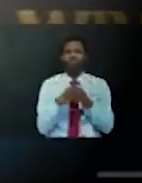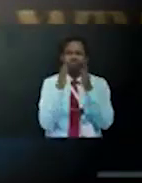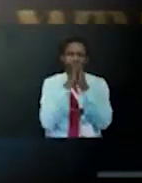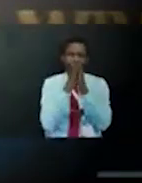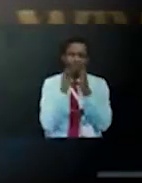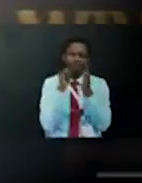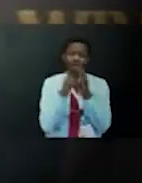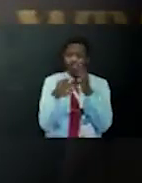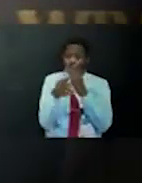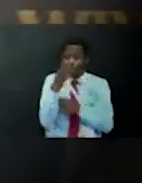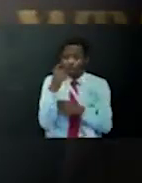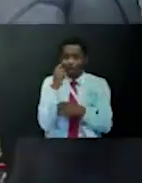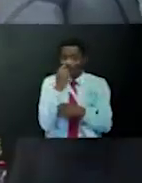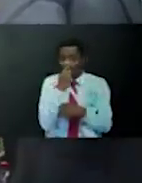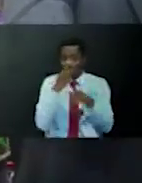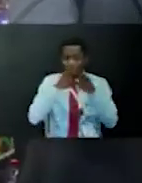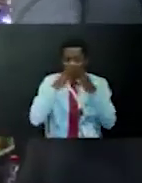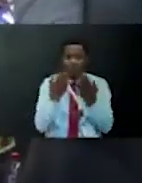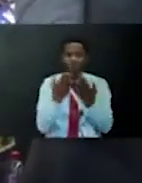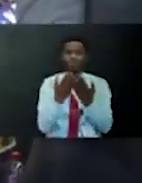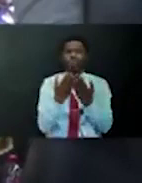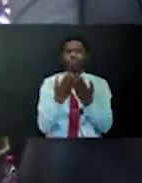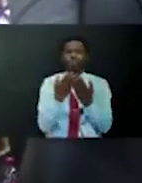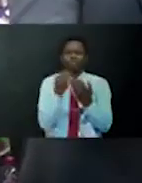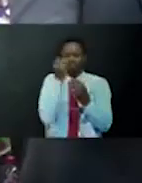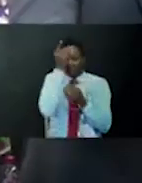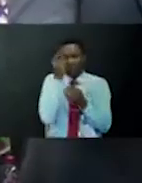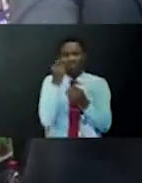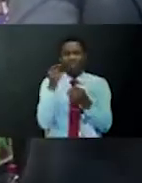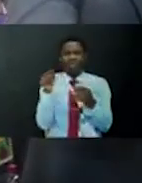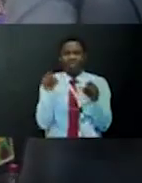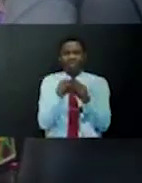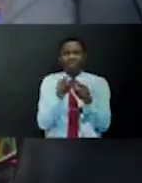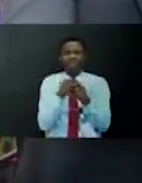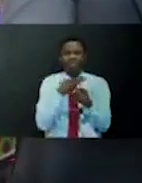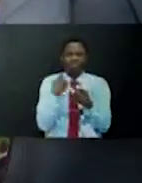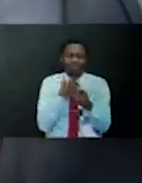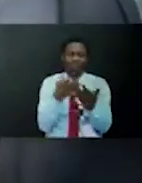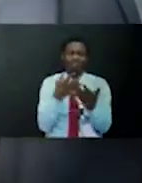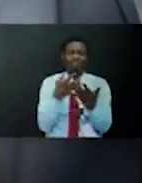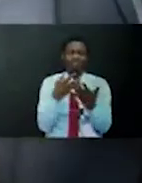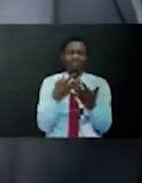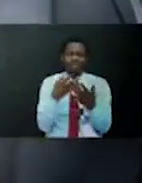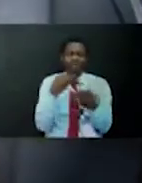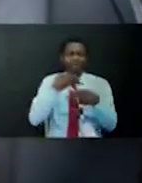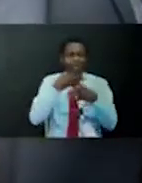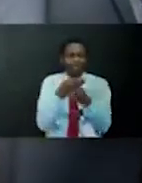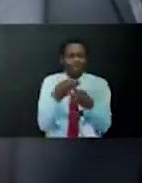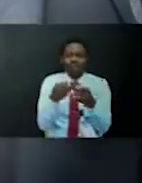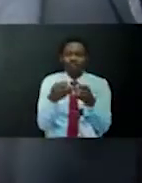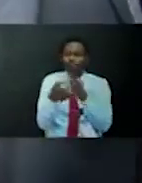pray that God will open our eyes of understanding? And as ministers, let us make the word of God our